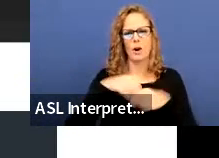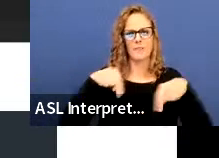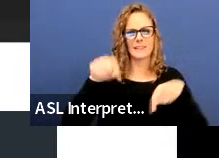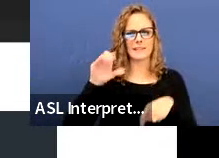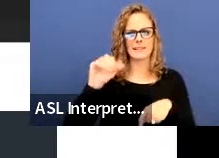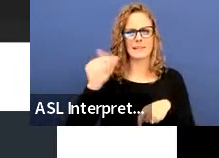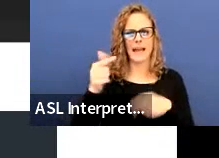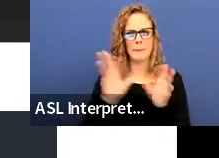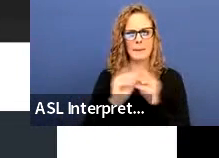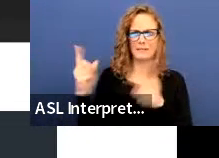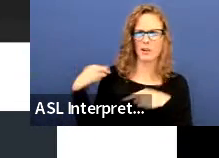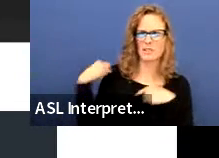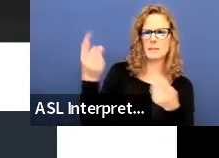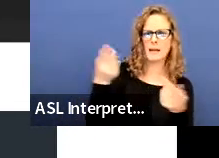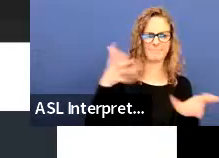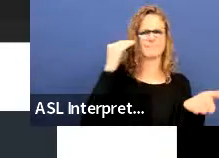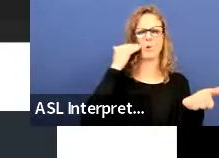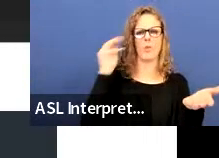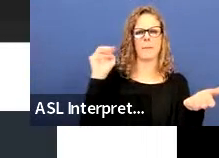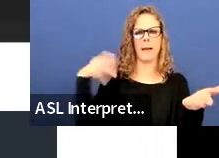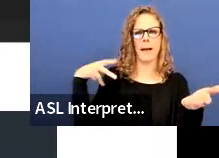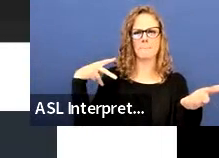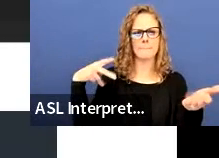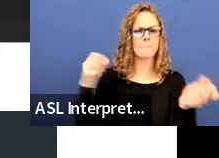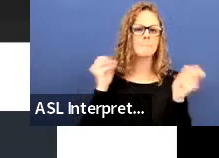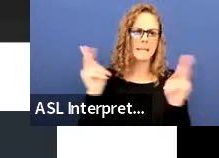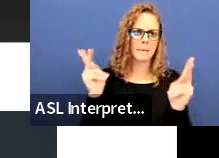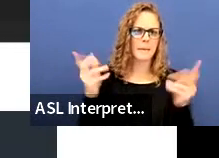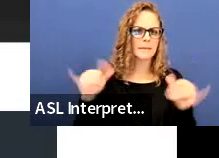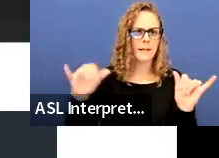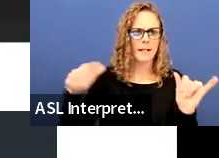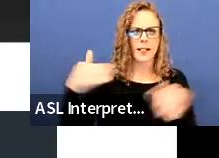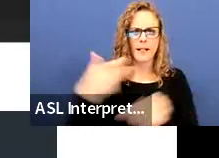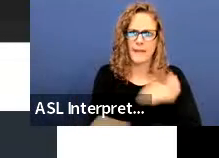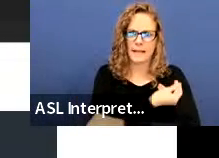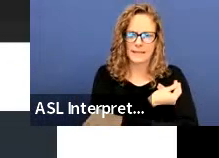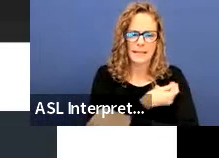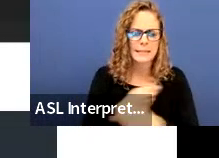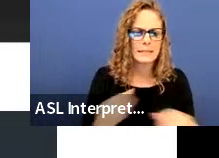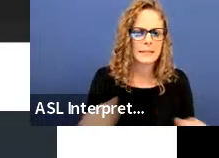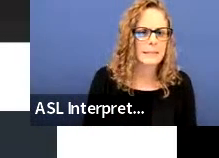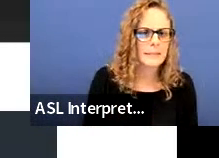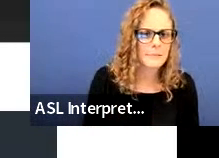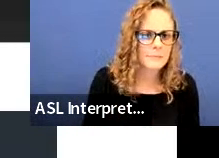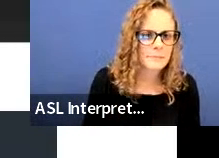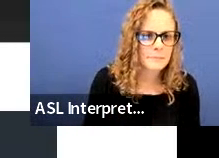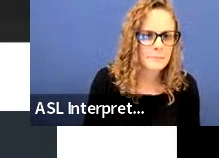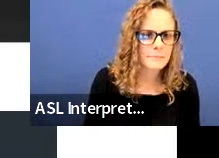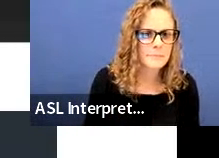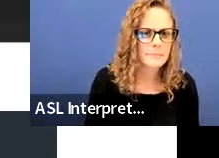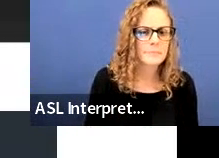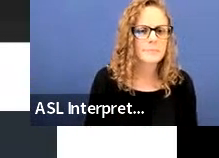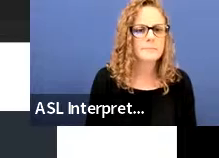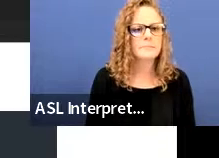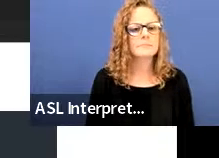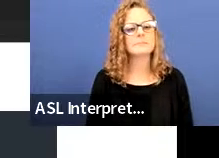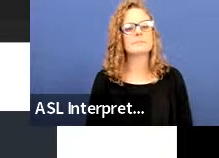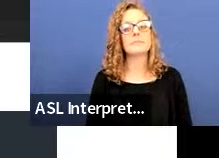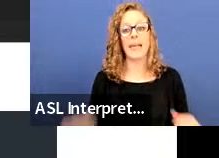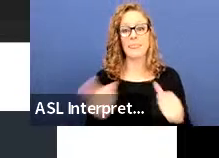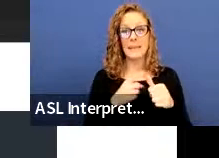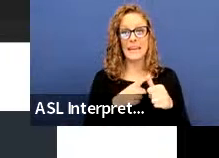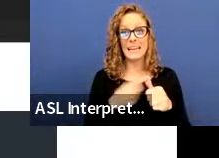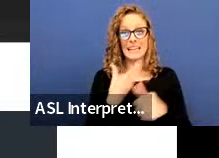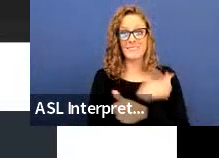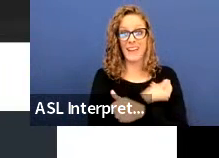meetings for some time. Same places that in the earlier stages in the vaccine campaign, adoption was a little bit slower, and we